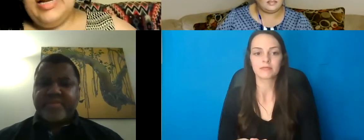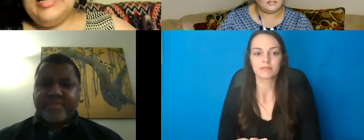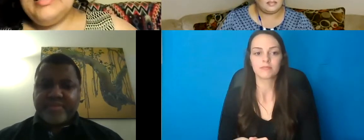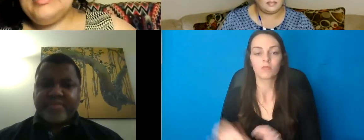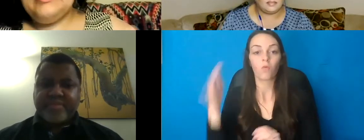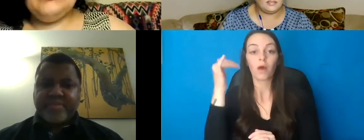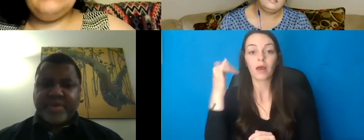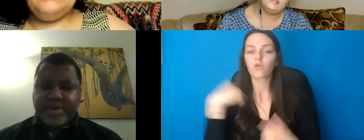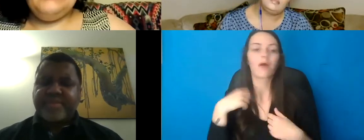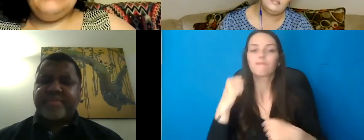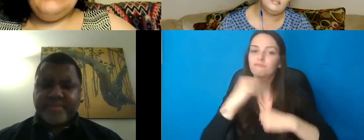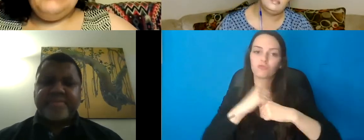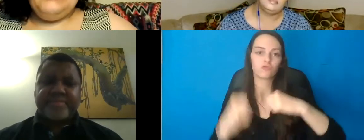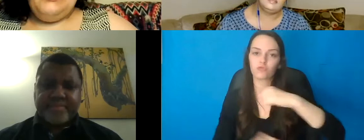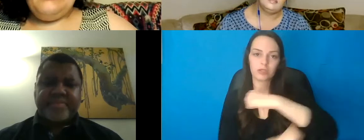structured setting.